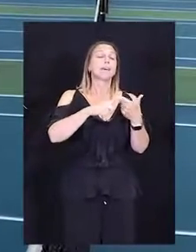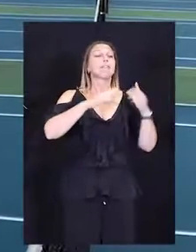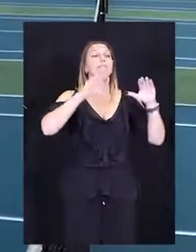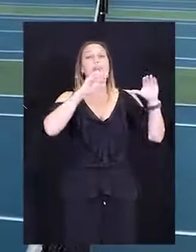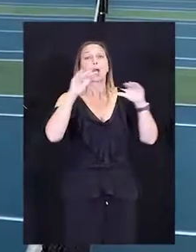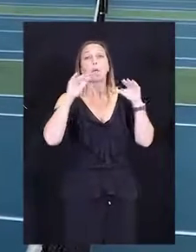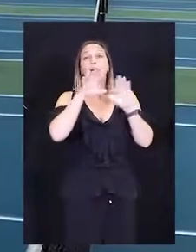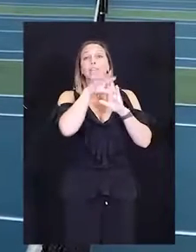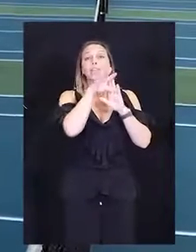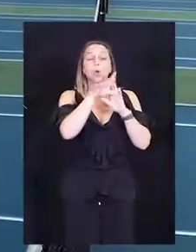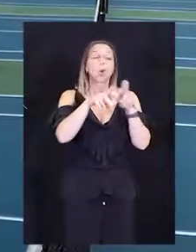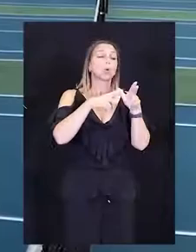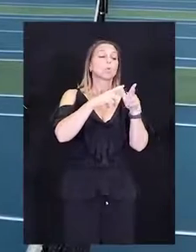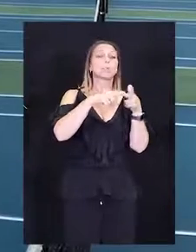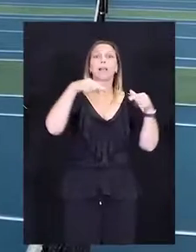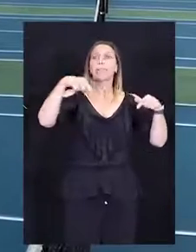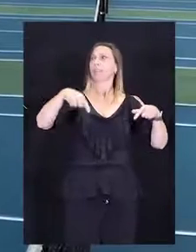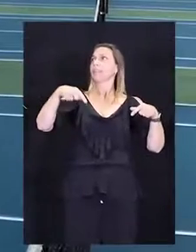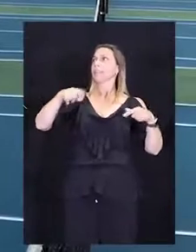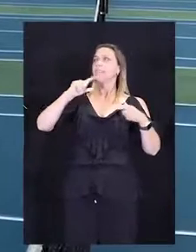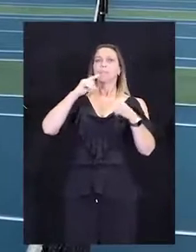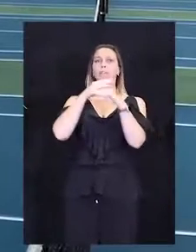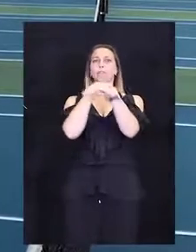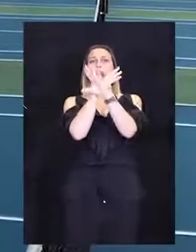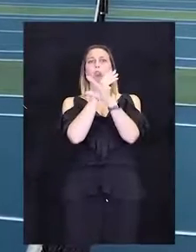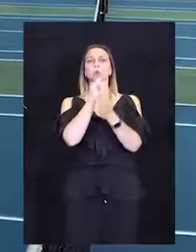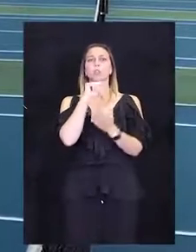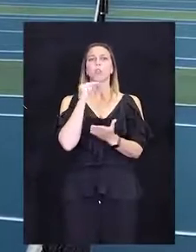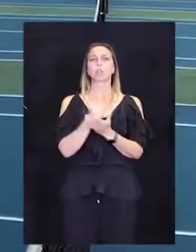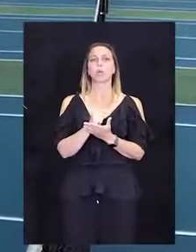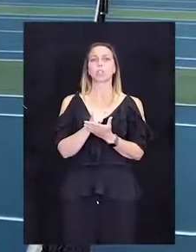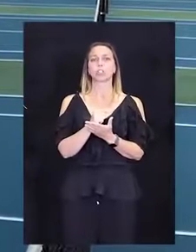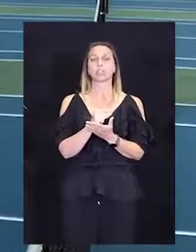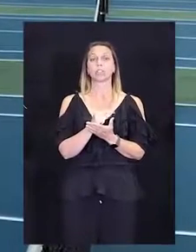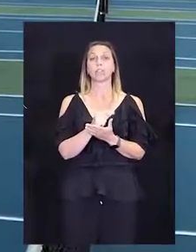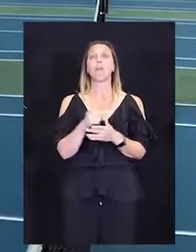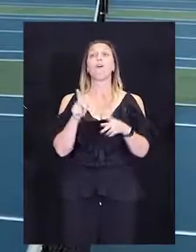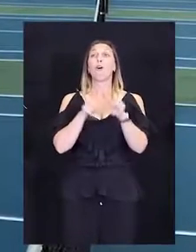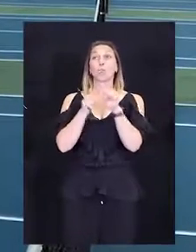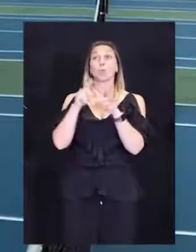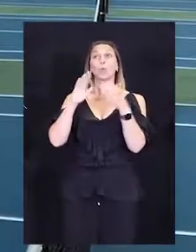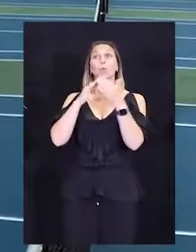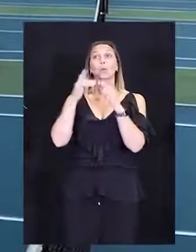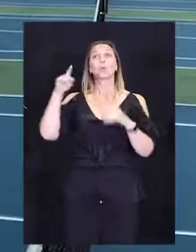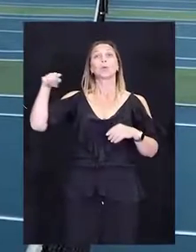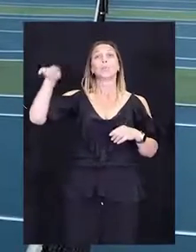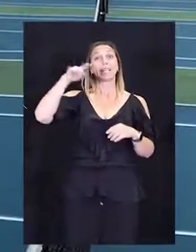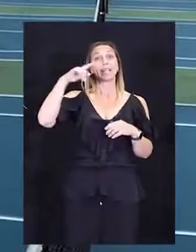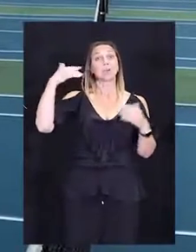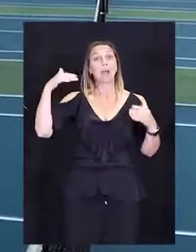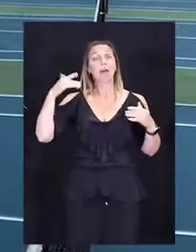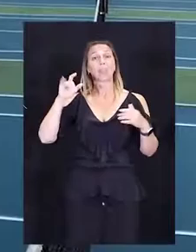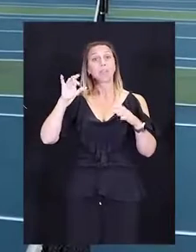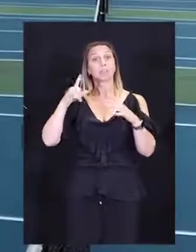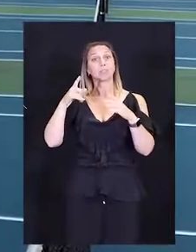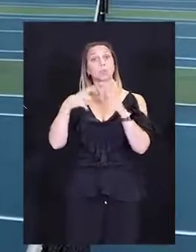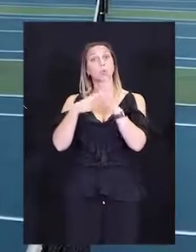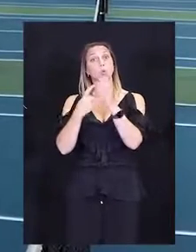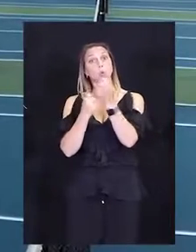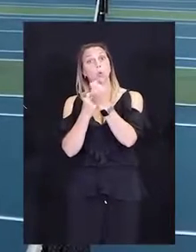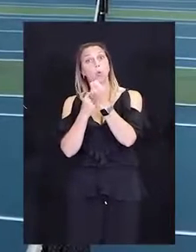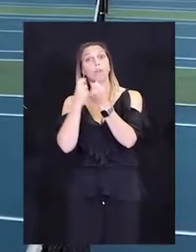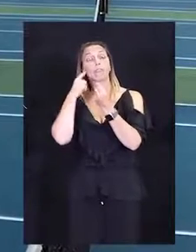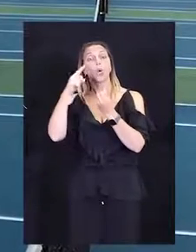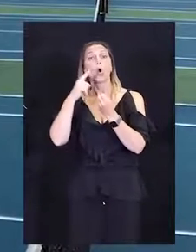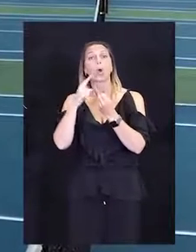all filled a void created by COVID-19. Throughout our nation, communities have shown immense support for brave essential workers.